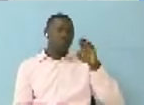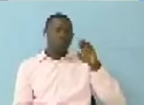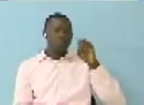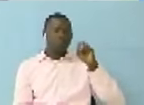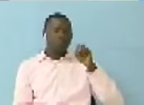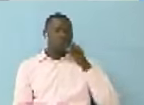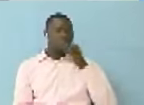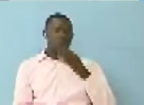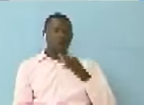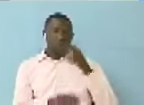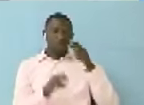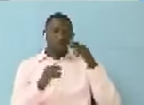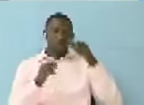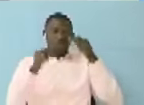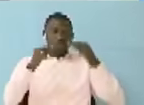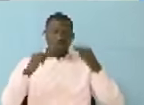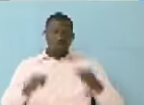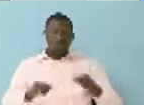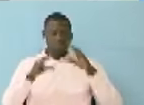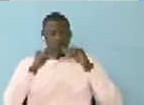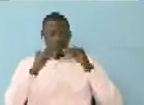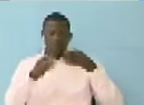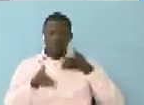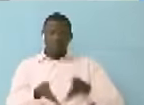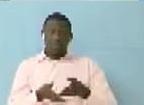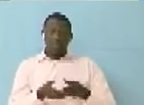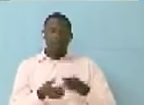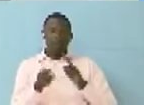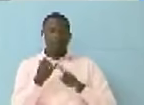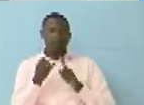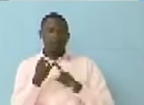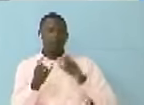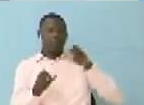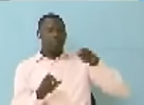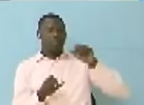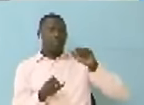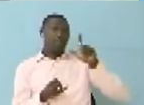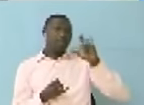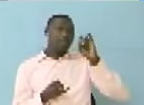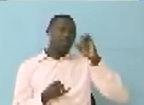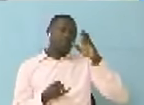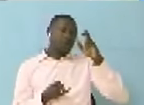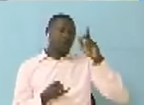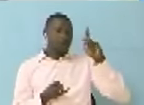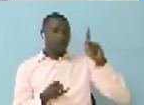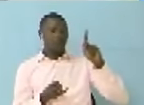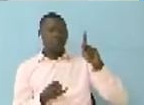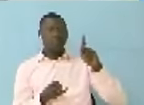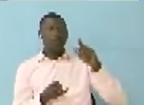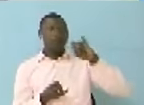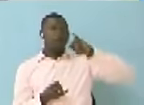Malik Jata. Jungler Jamal Benjamin Diamrejang, Abiokono Malik Jata. Omar Jalo Oya. Omar Jalo Oya.